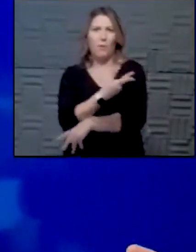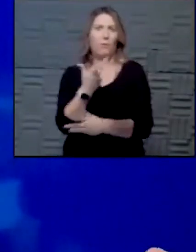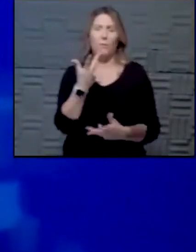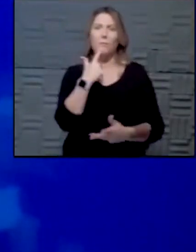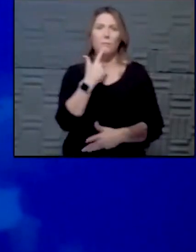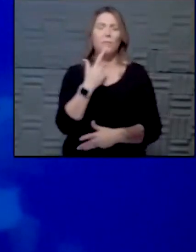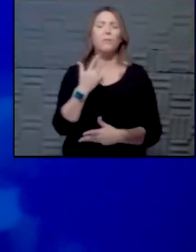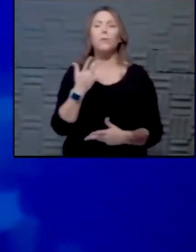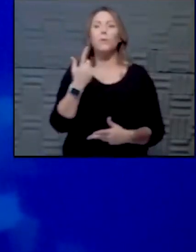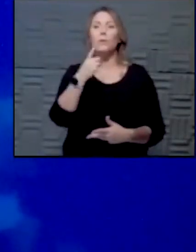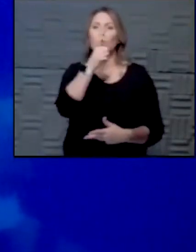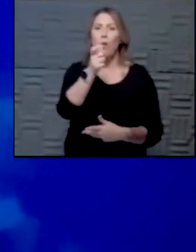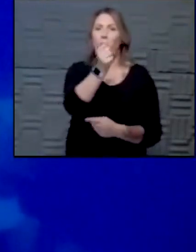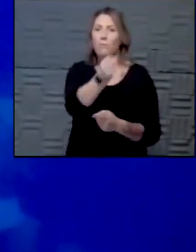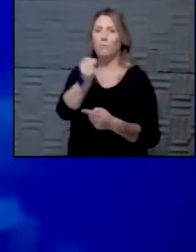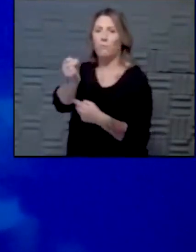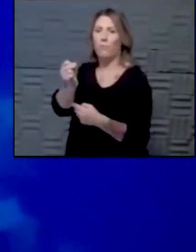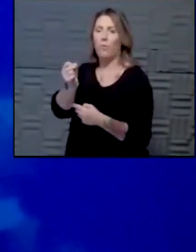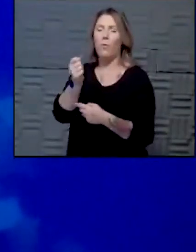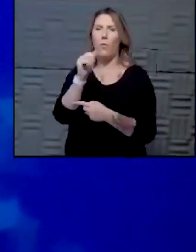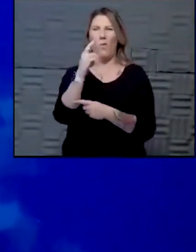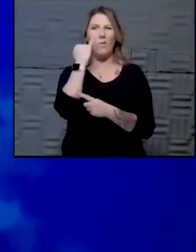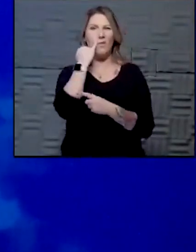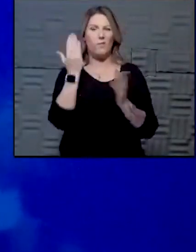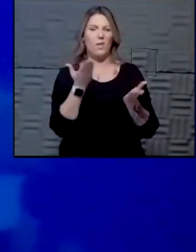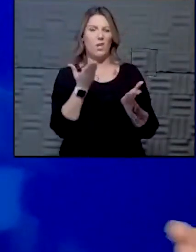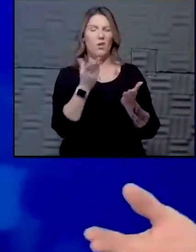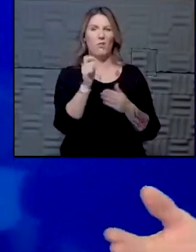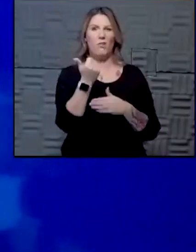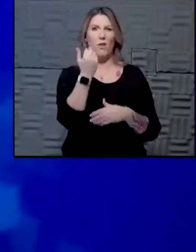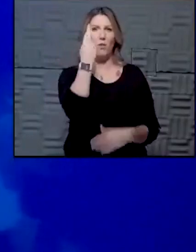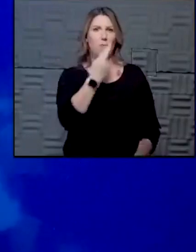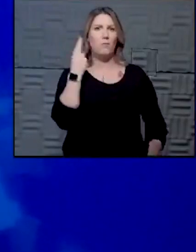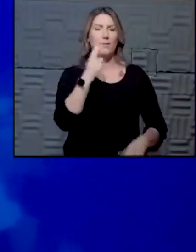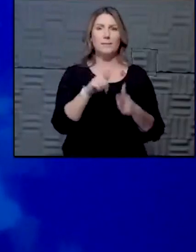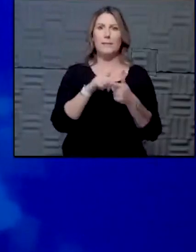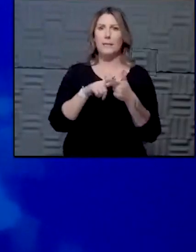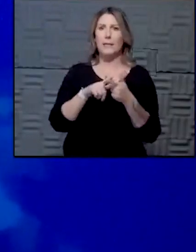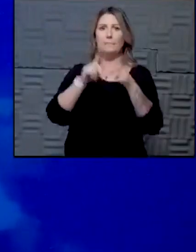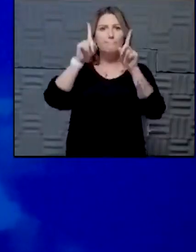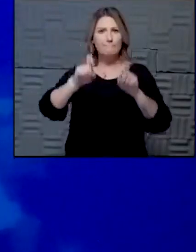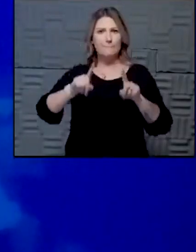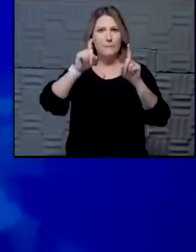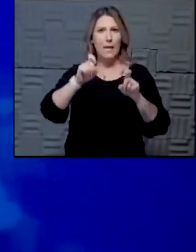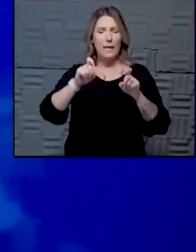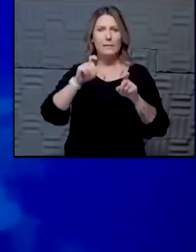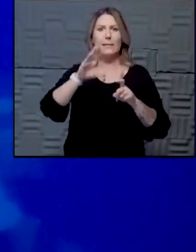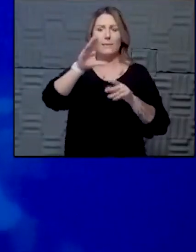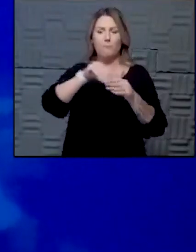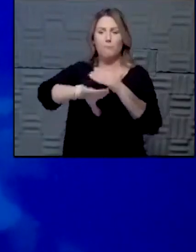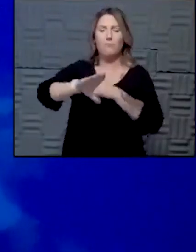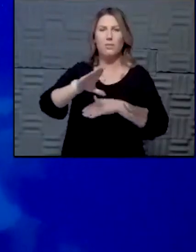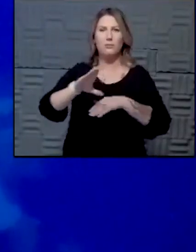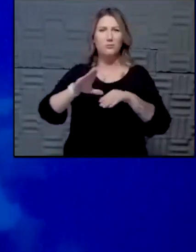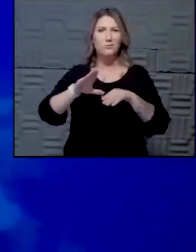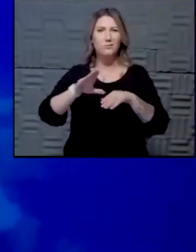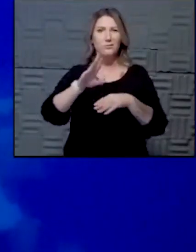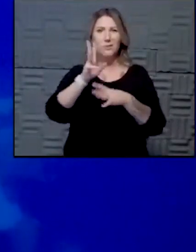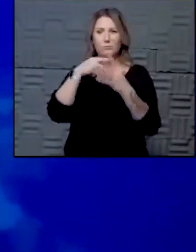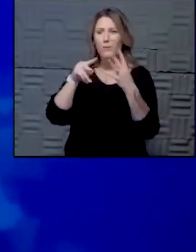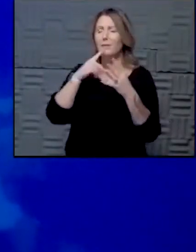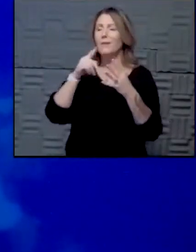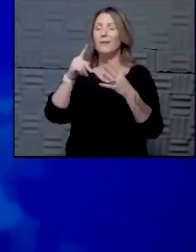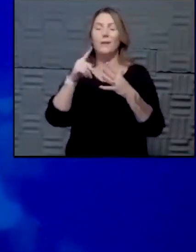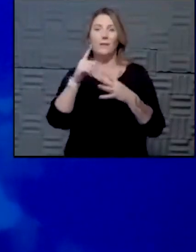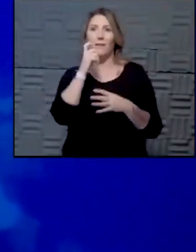admitting those unless they're here for another reason and we just happen to detect COVID-19 on their admission screen. But they're not symptomatic, which